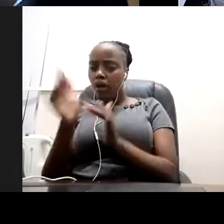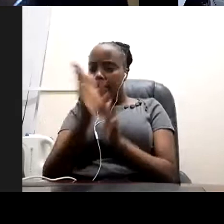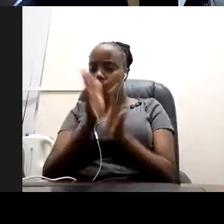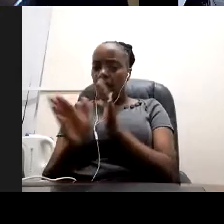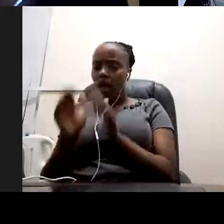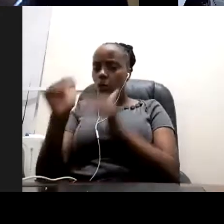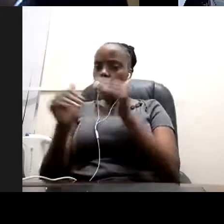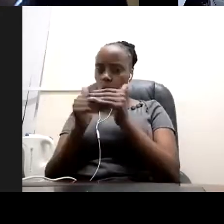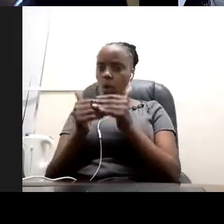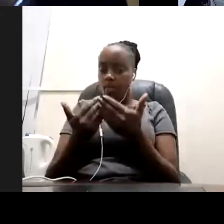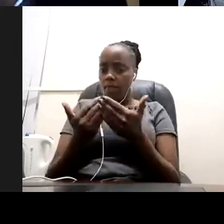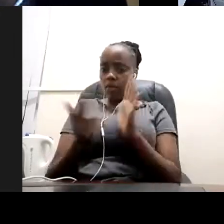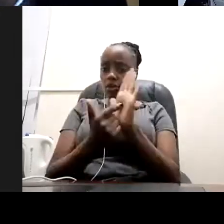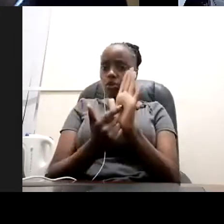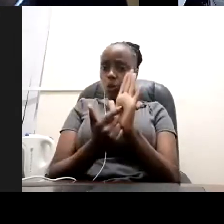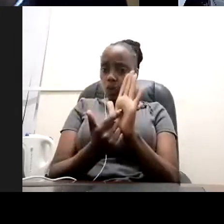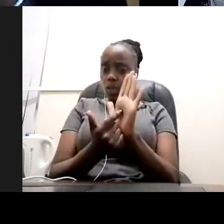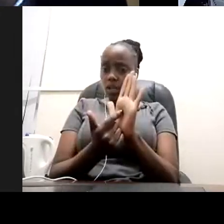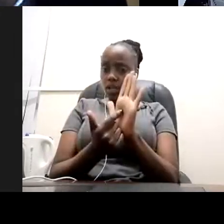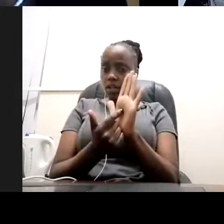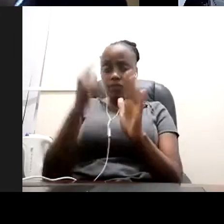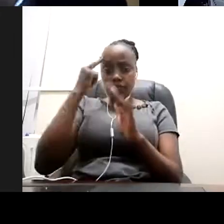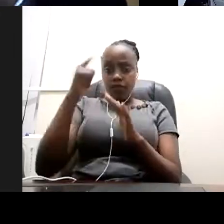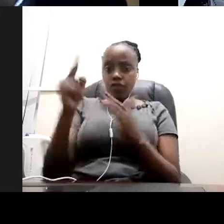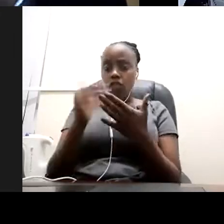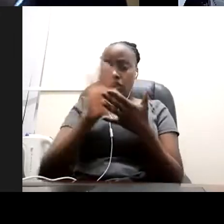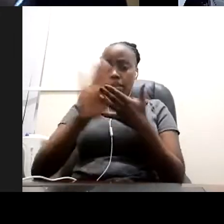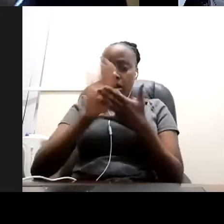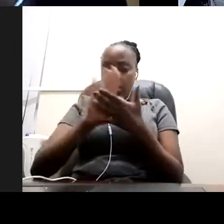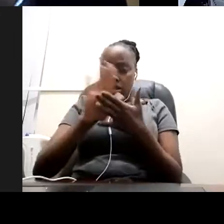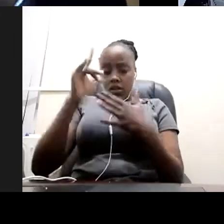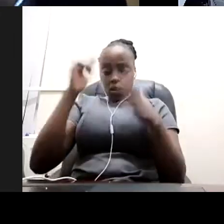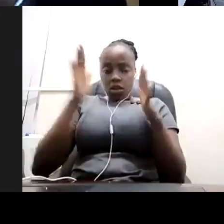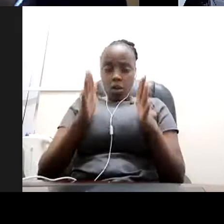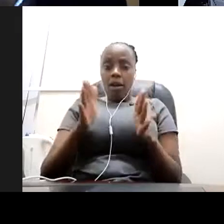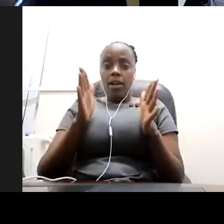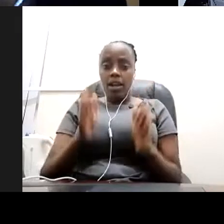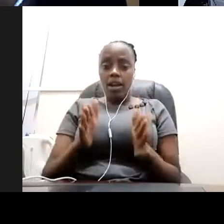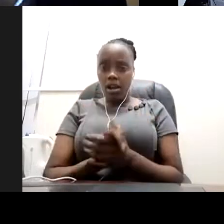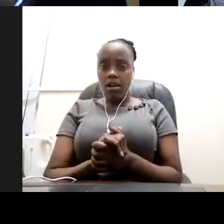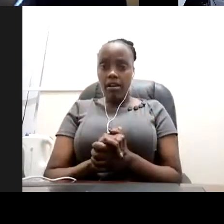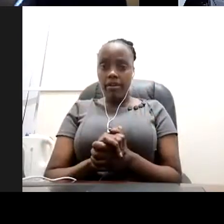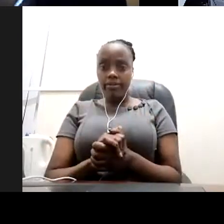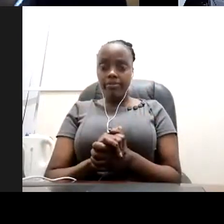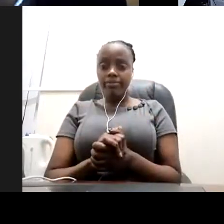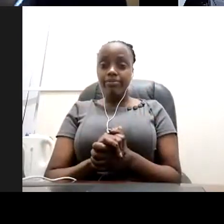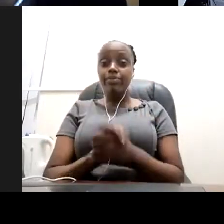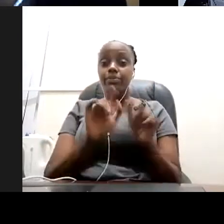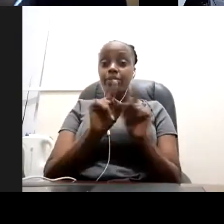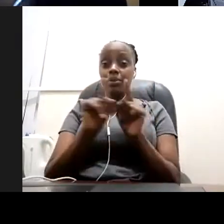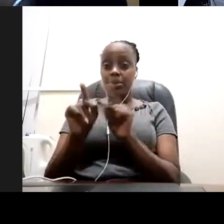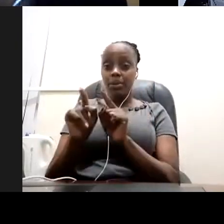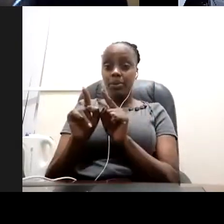risk reduction, and also for humanitarian emergencies. And we need to start to work